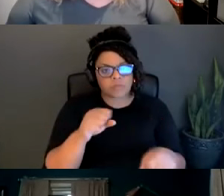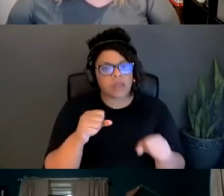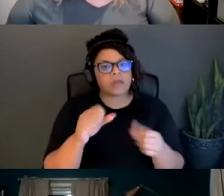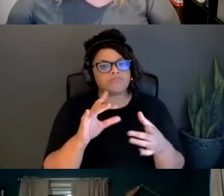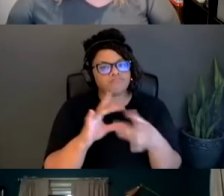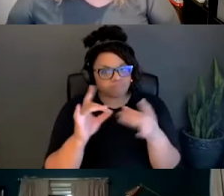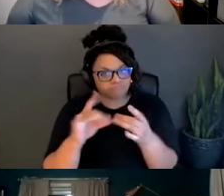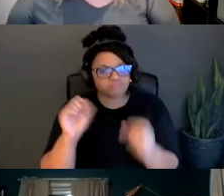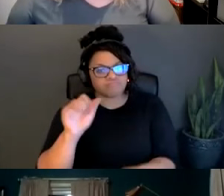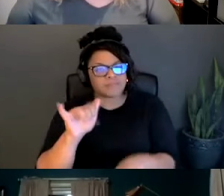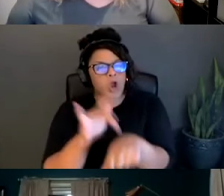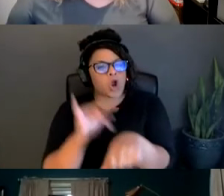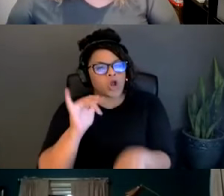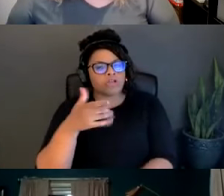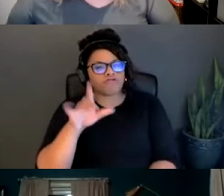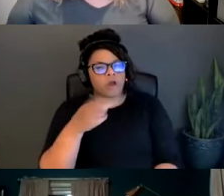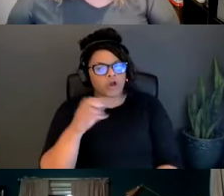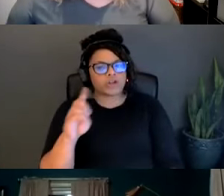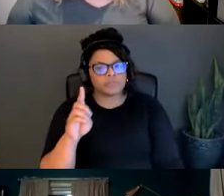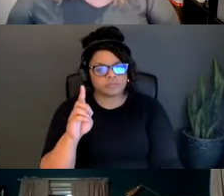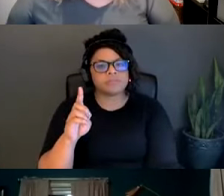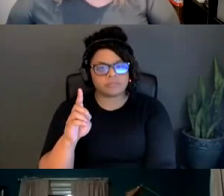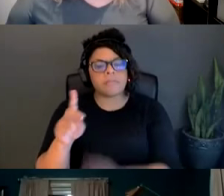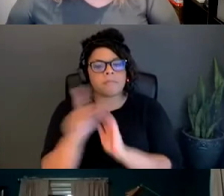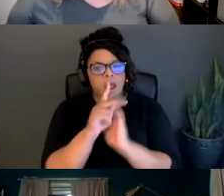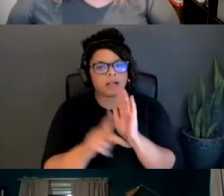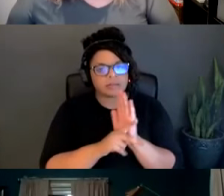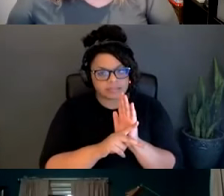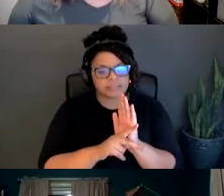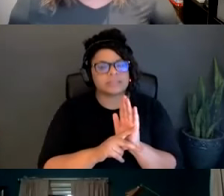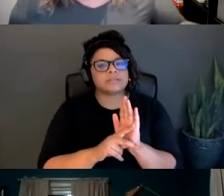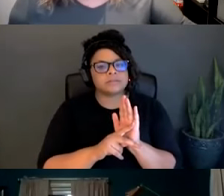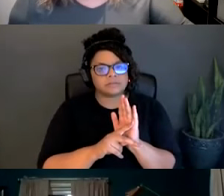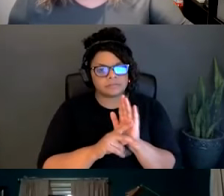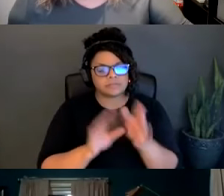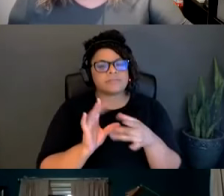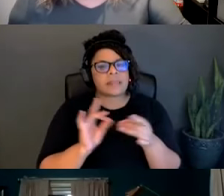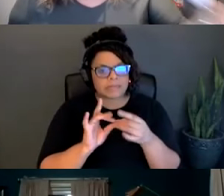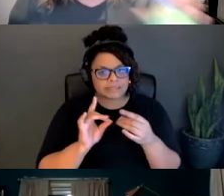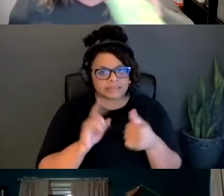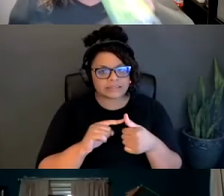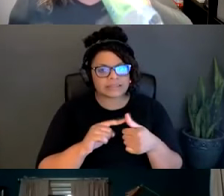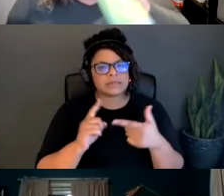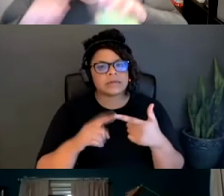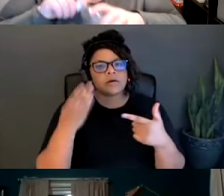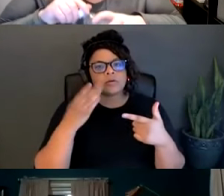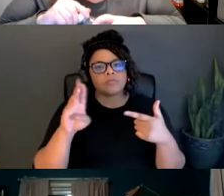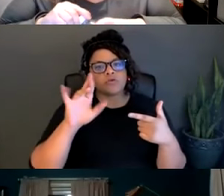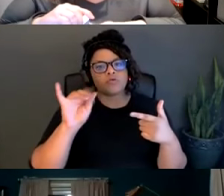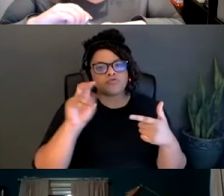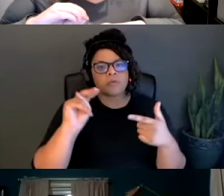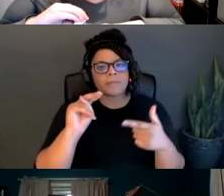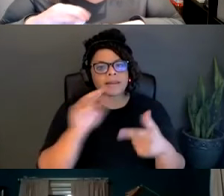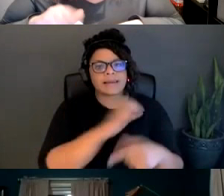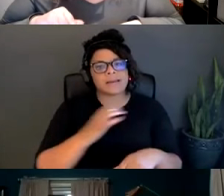early childhood policy statements, the Blue Ribbon Commission on